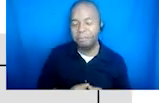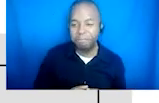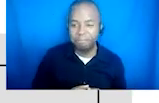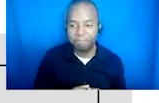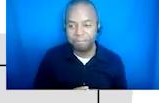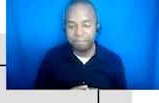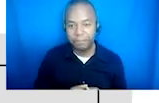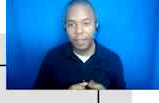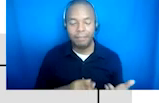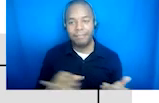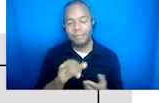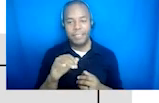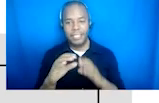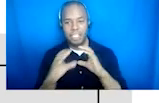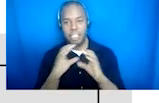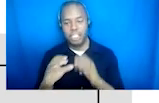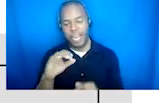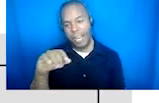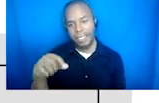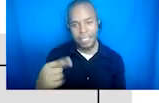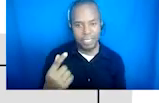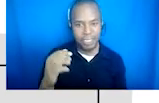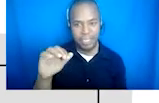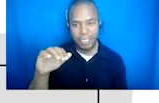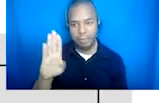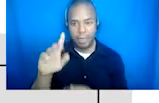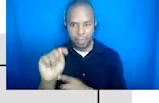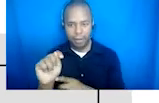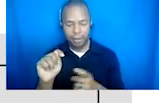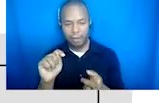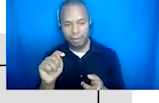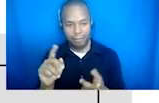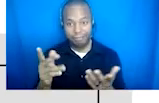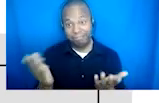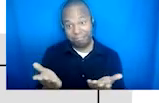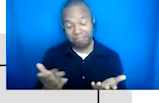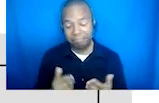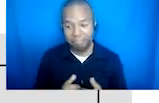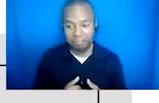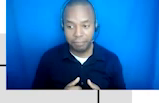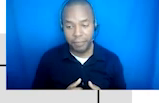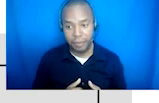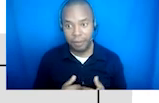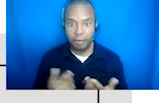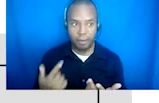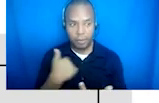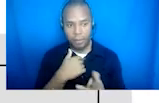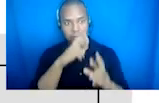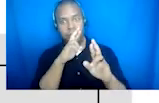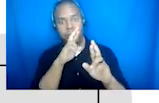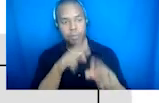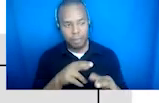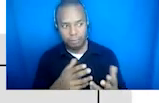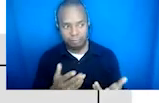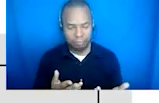to ChatGPT, which was the topic of the session right before this one, it's here, right? And so how do we react to it? Do we go